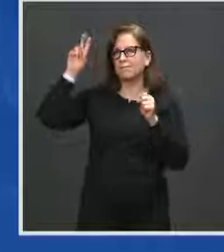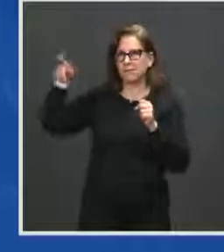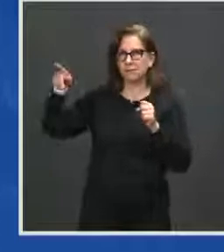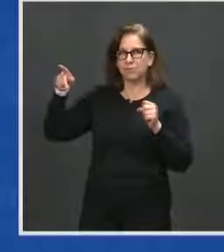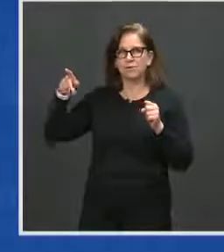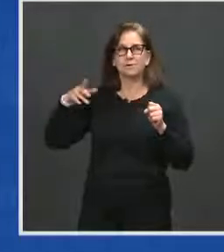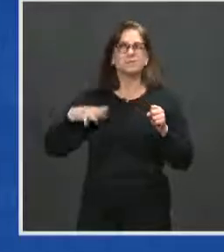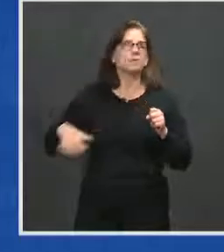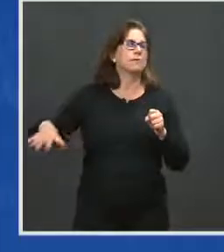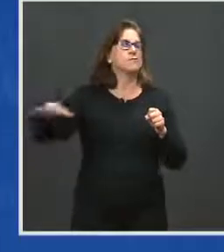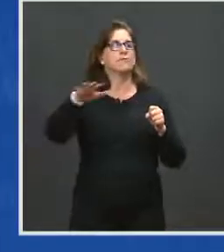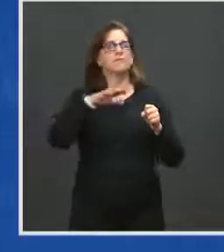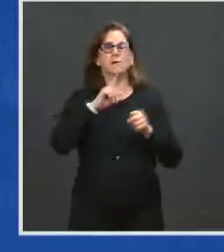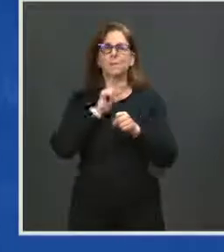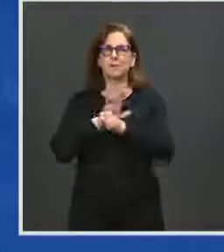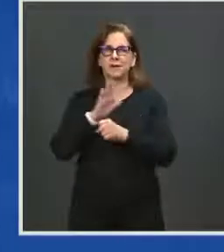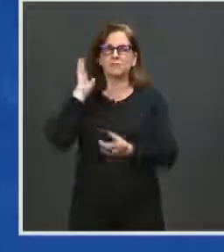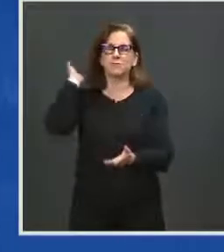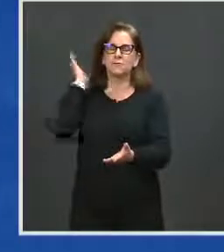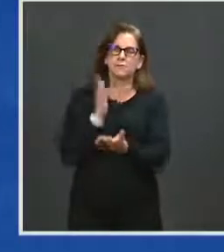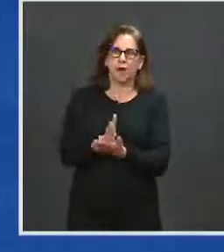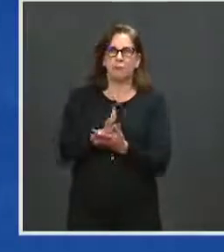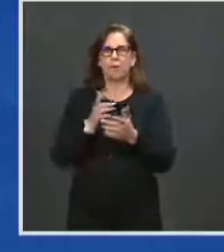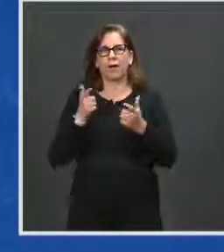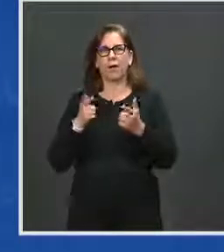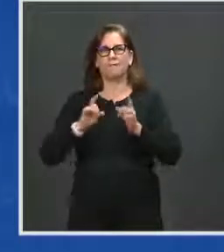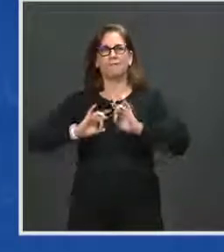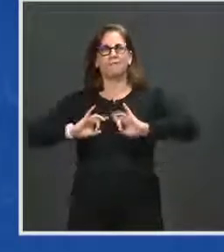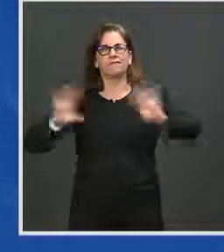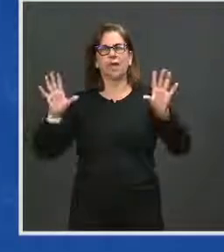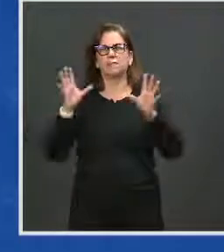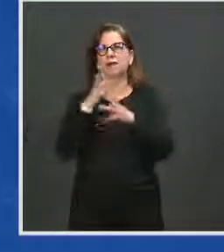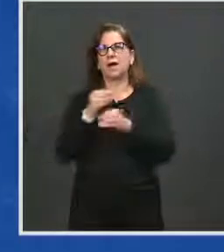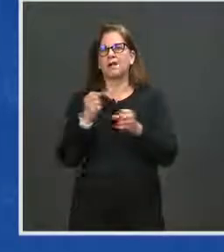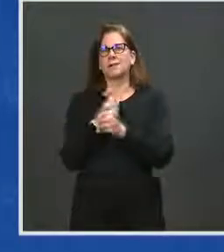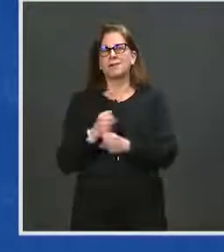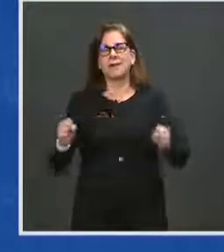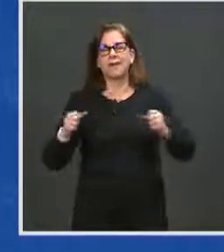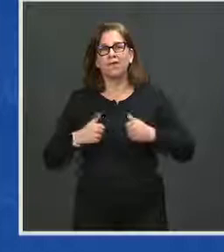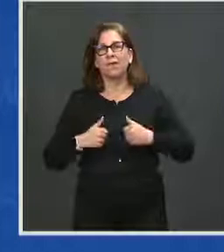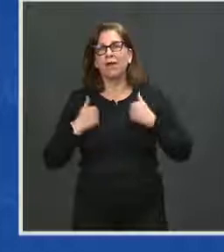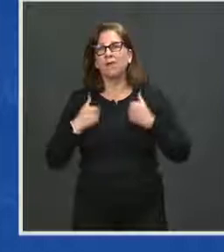violence and saving the lives of those we love. Thank you.